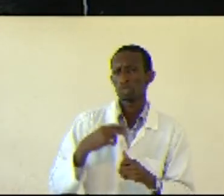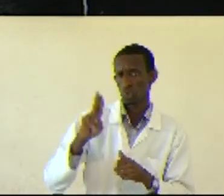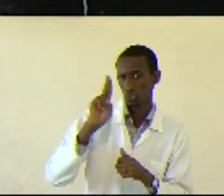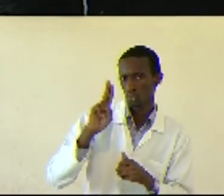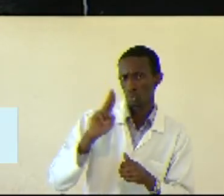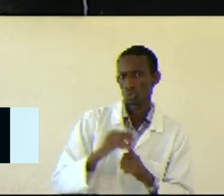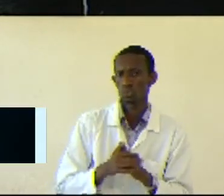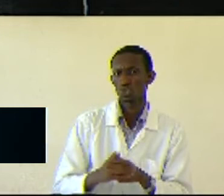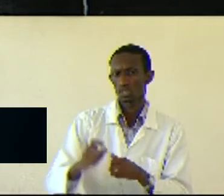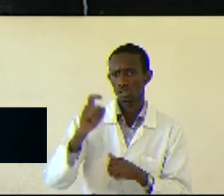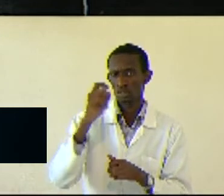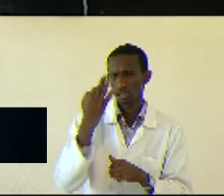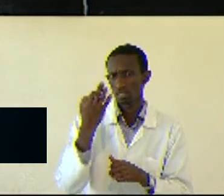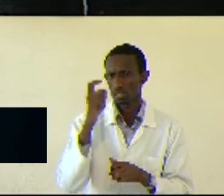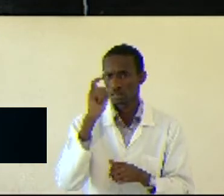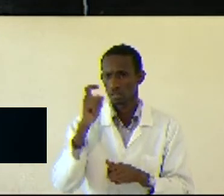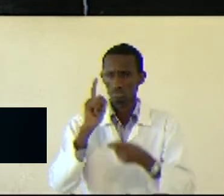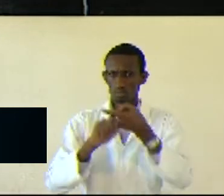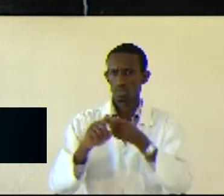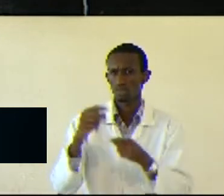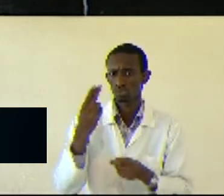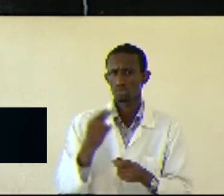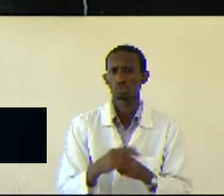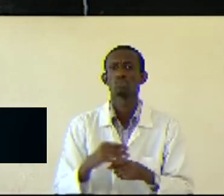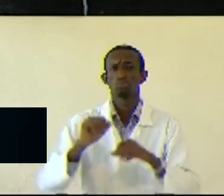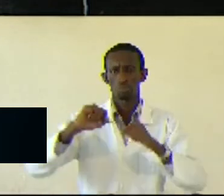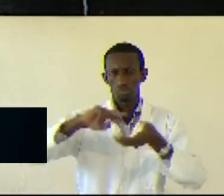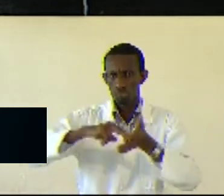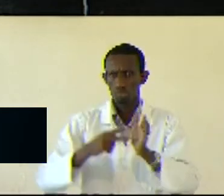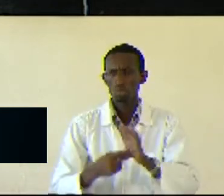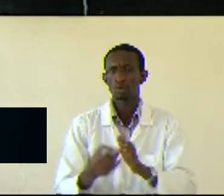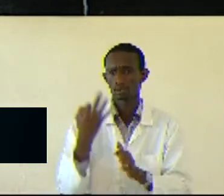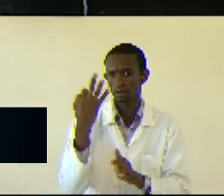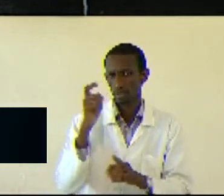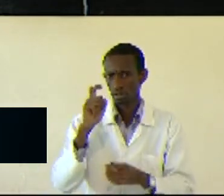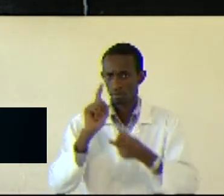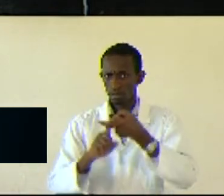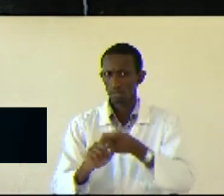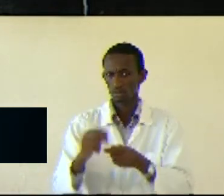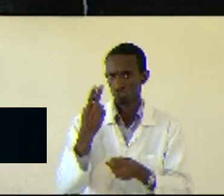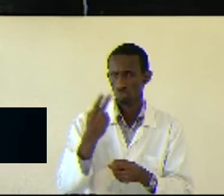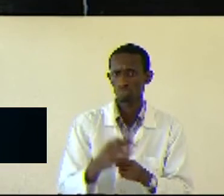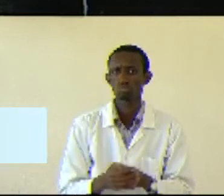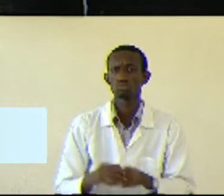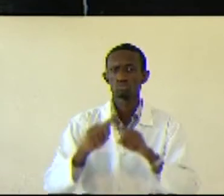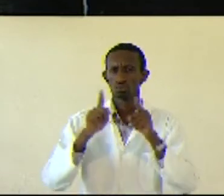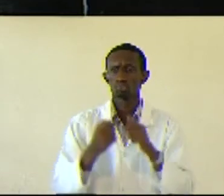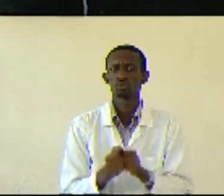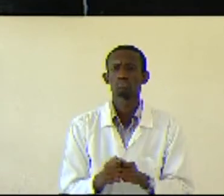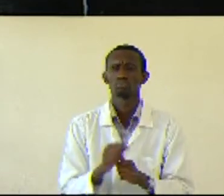3x plus 2. Means that I have 3x plus 2 derivative divided